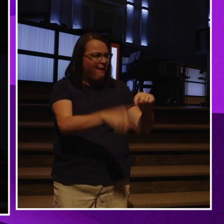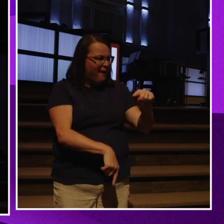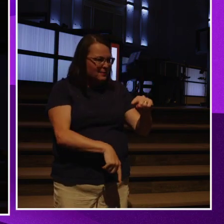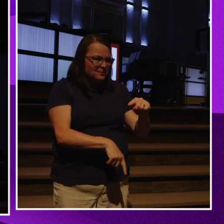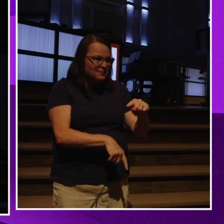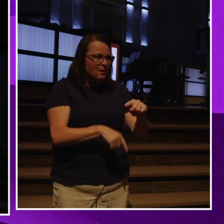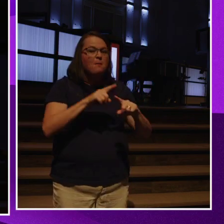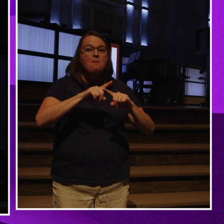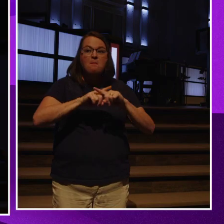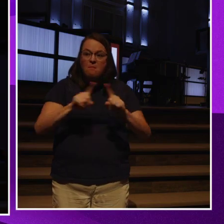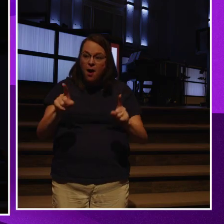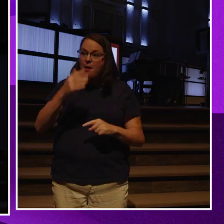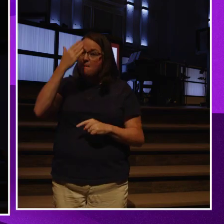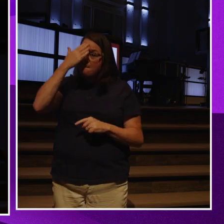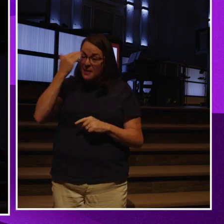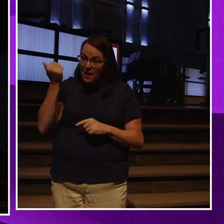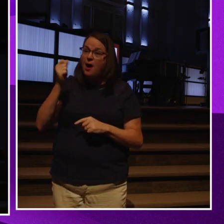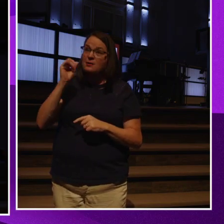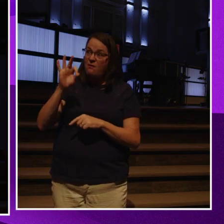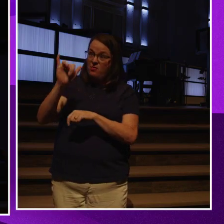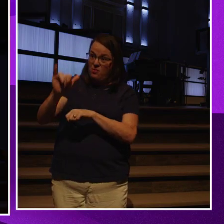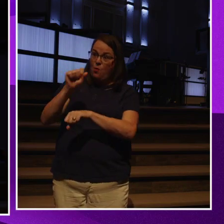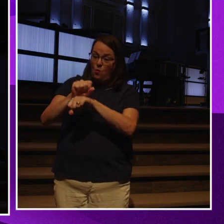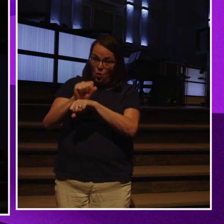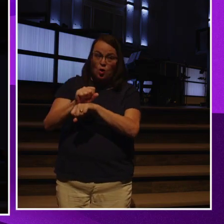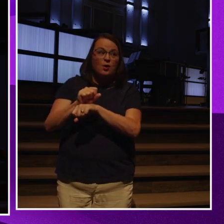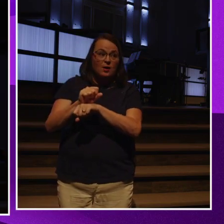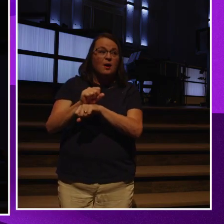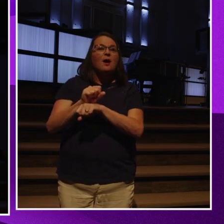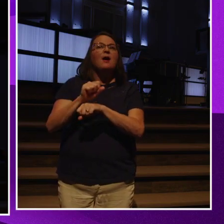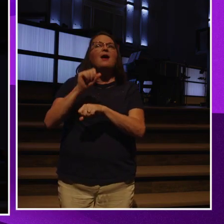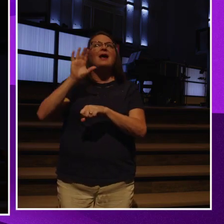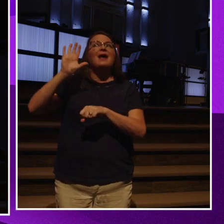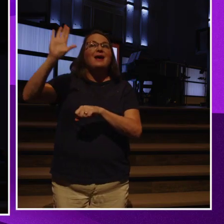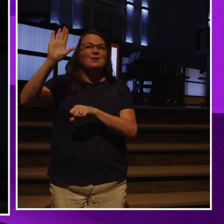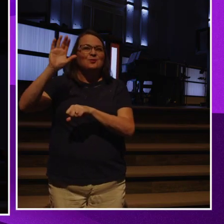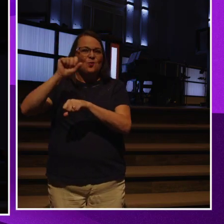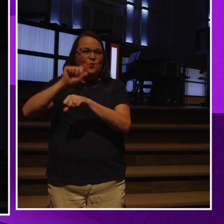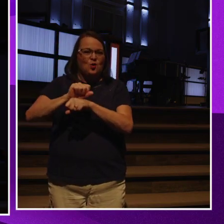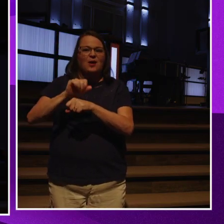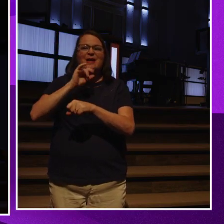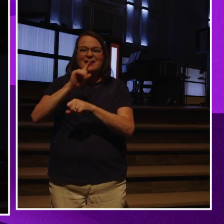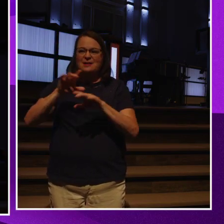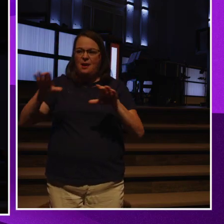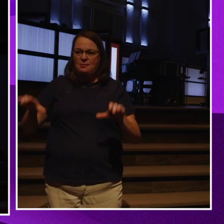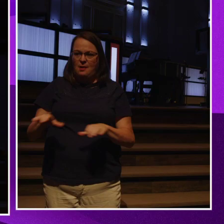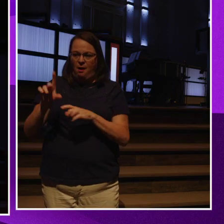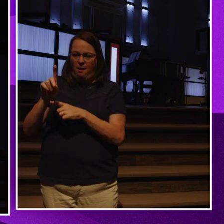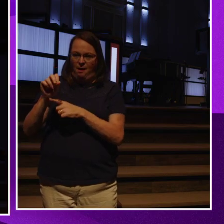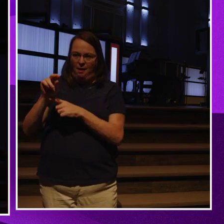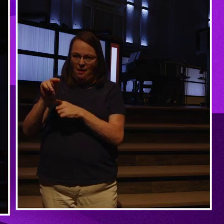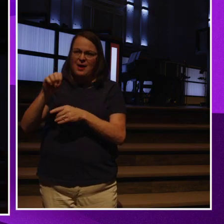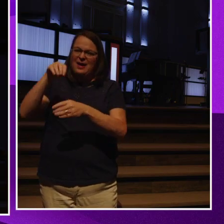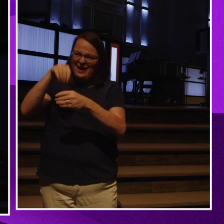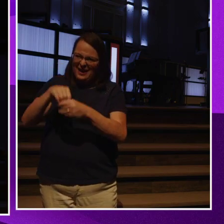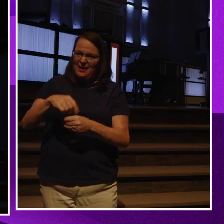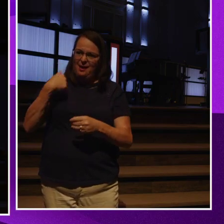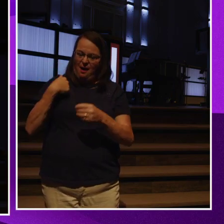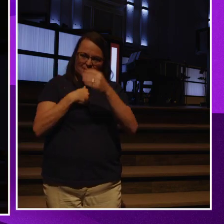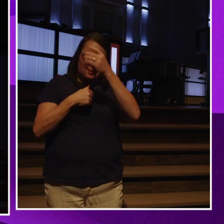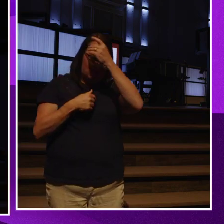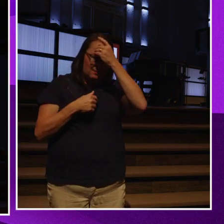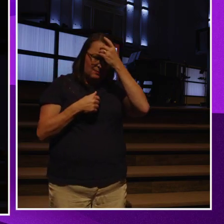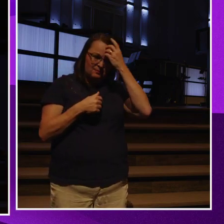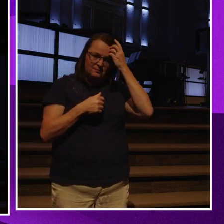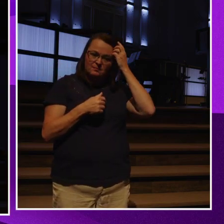But because of the work we are to do, there is a work that is done in us. Let's see here what it says. First, we see God's person.